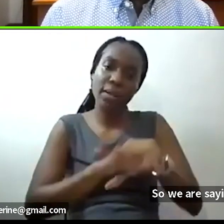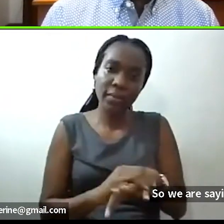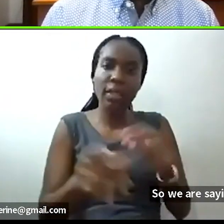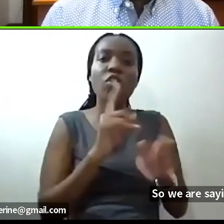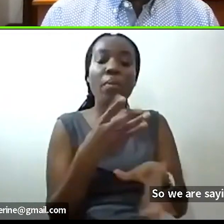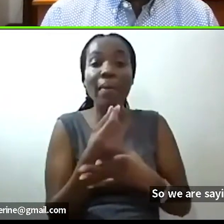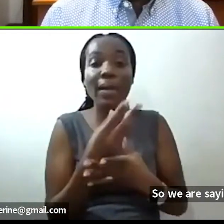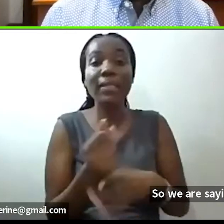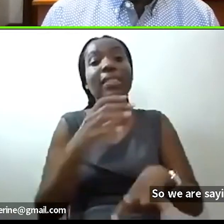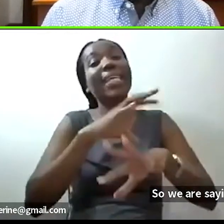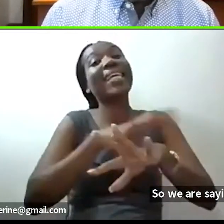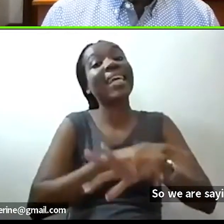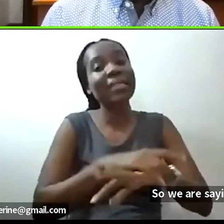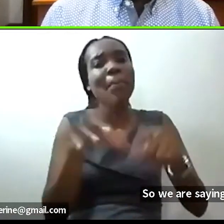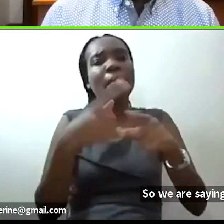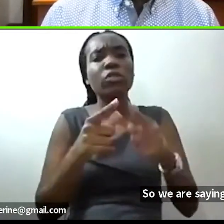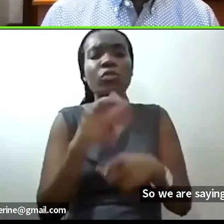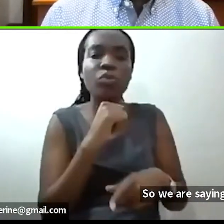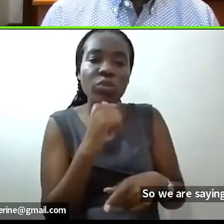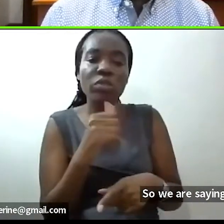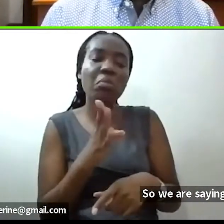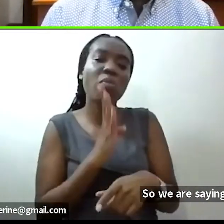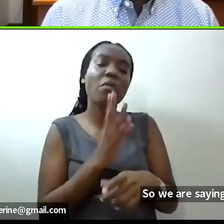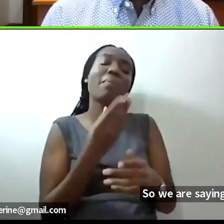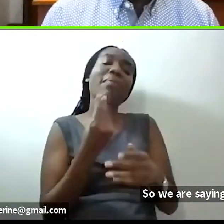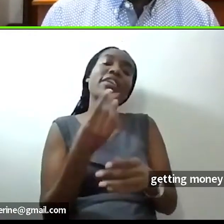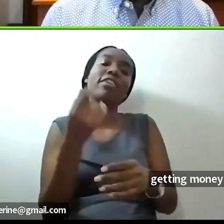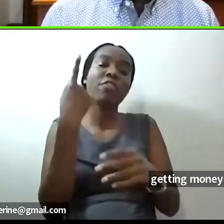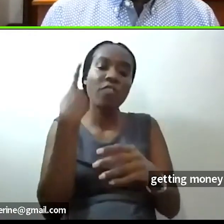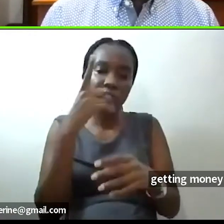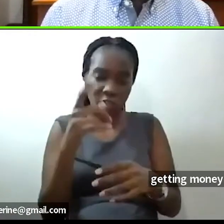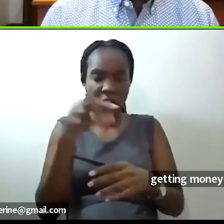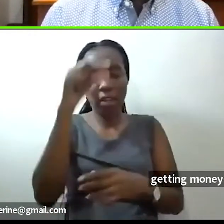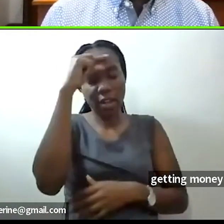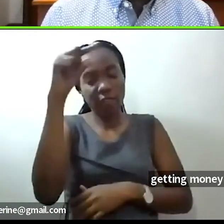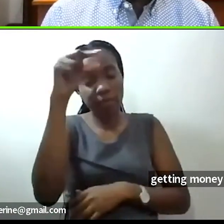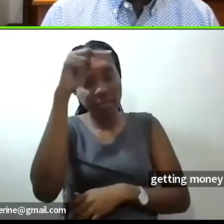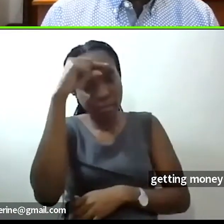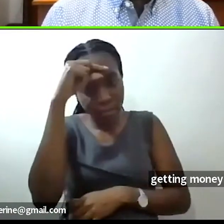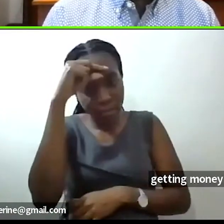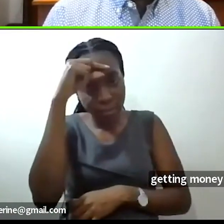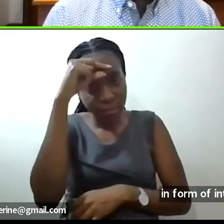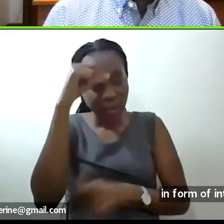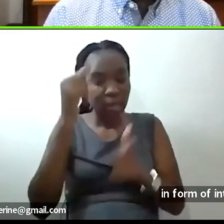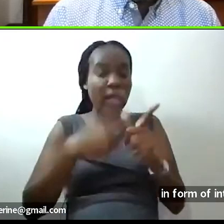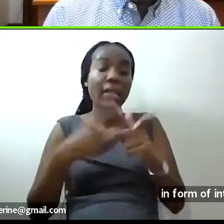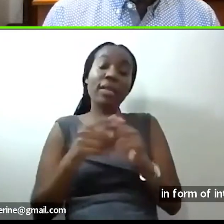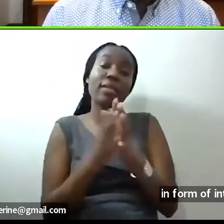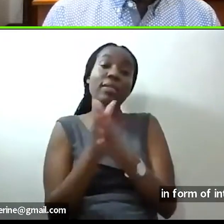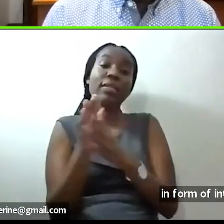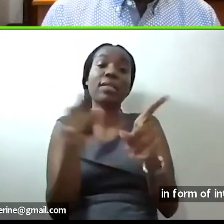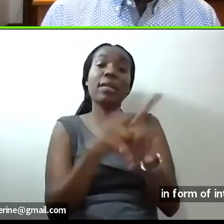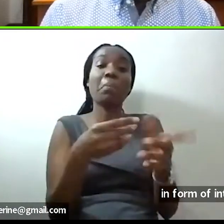just having lent your money to the government in form of interest payments. And they are paying you interest because you gave them their